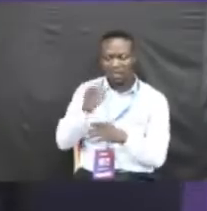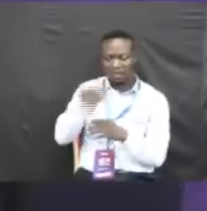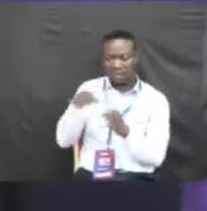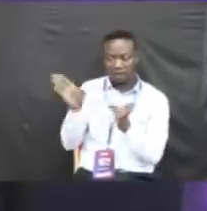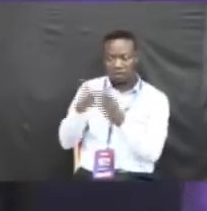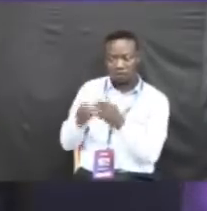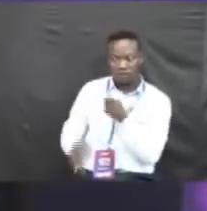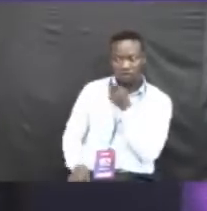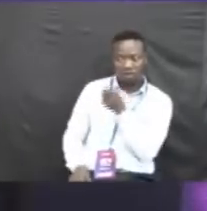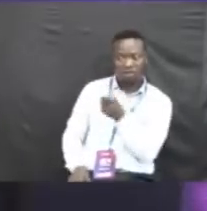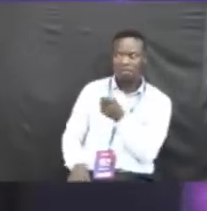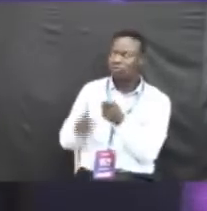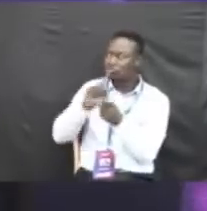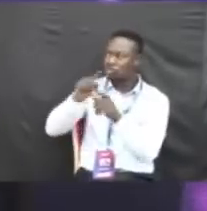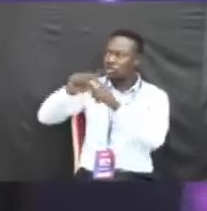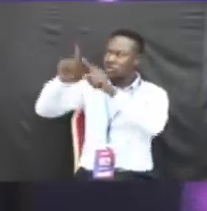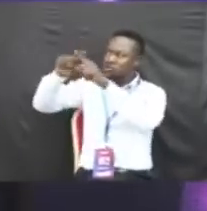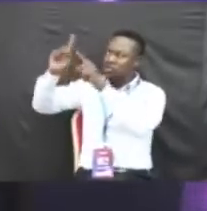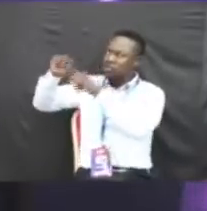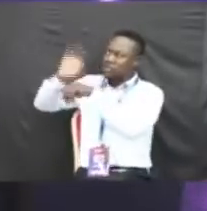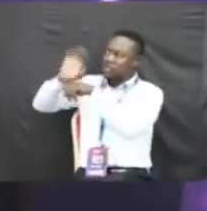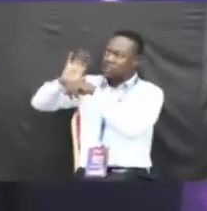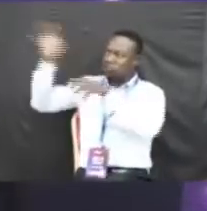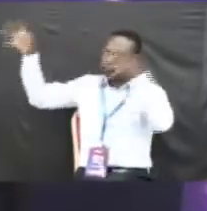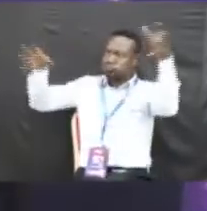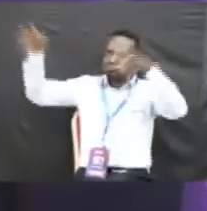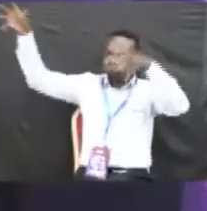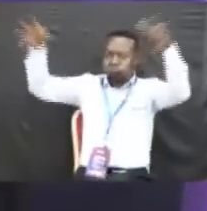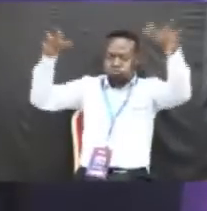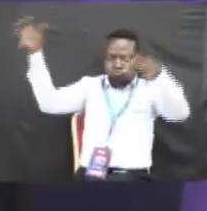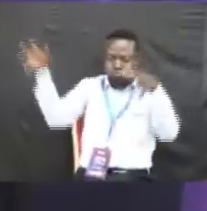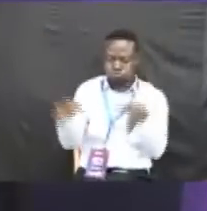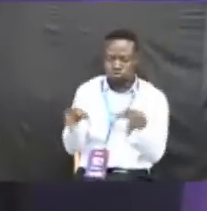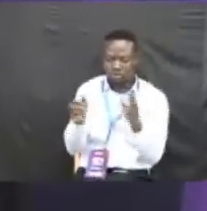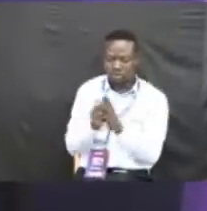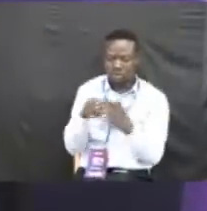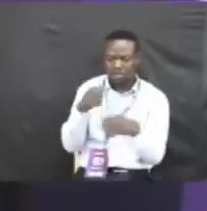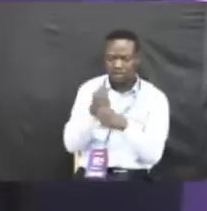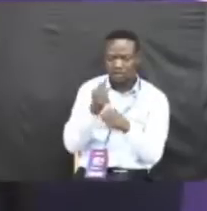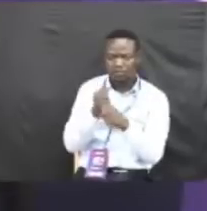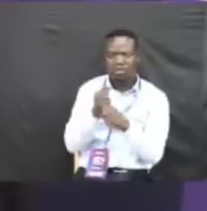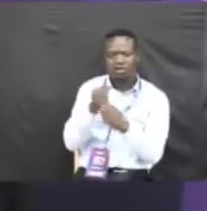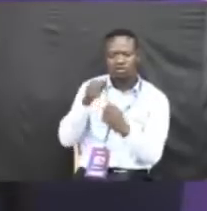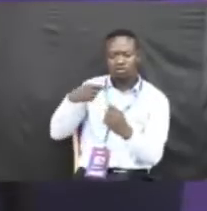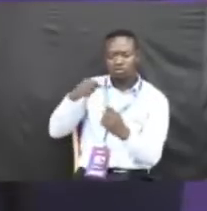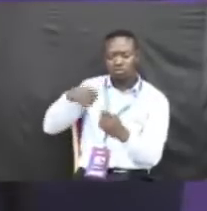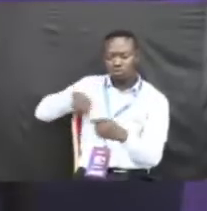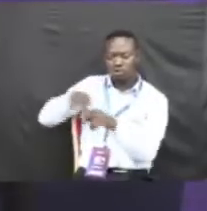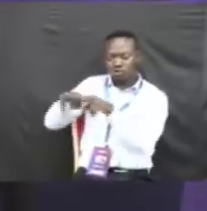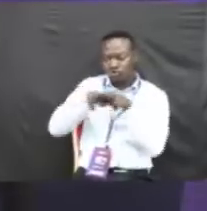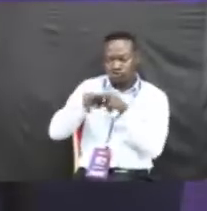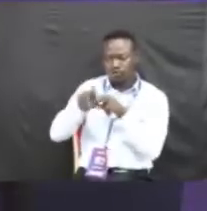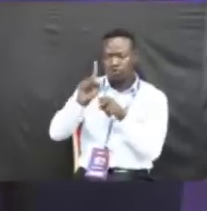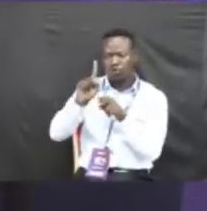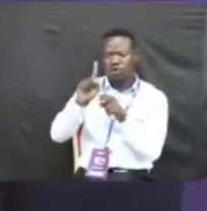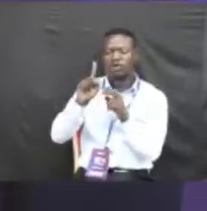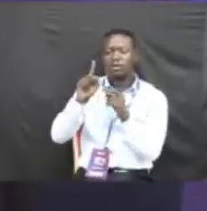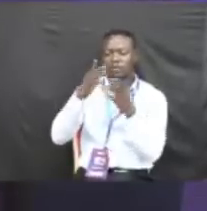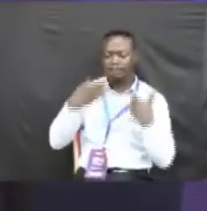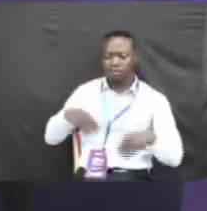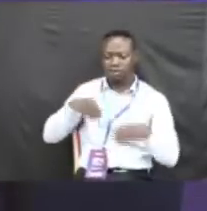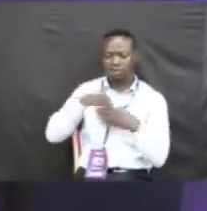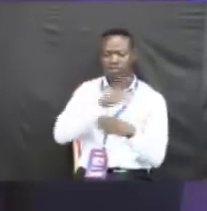conference broke denominational barriers and affirmed the oneness of the body of Christ in Ghana.